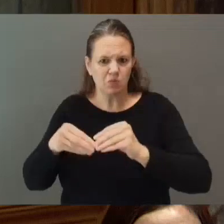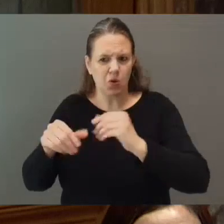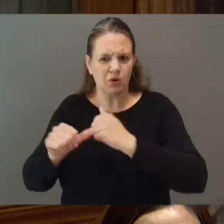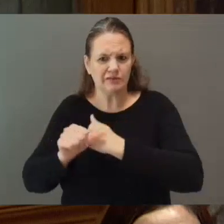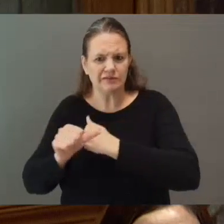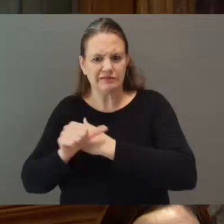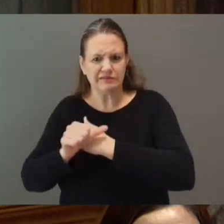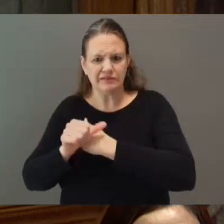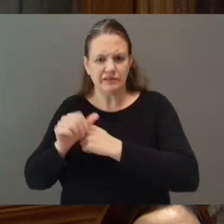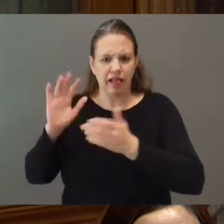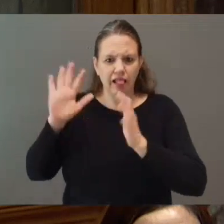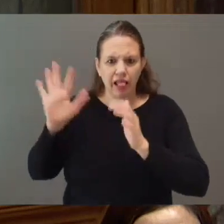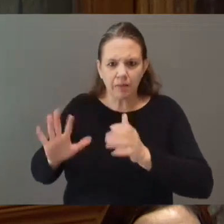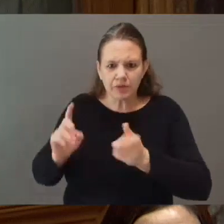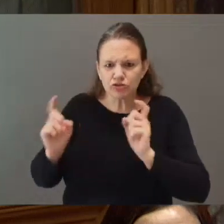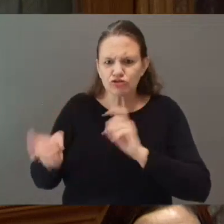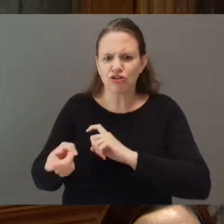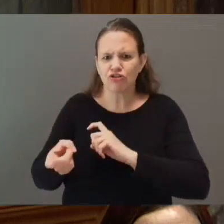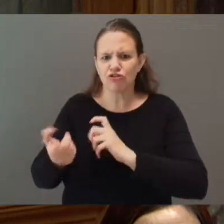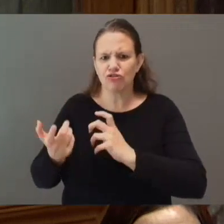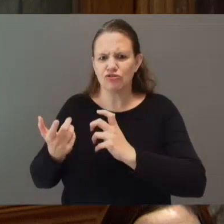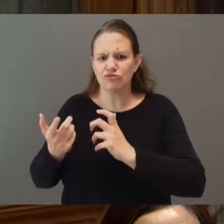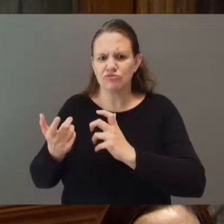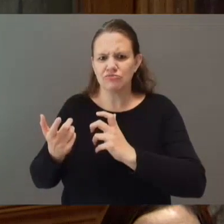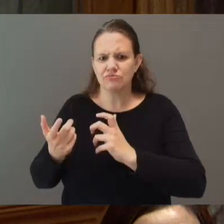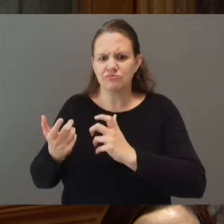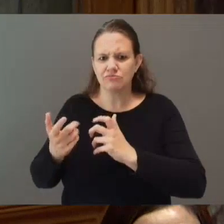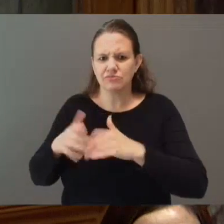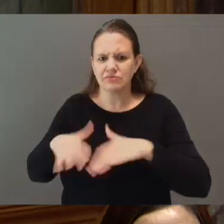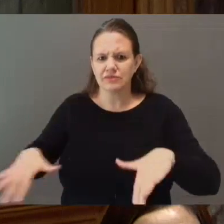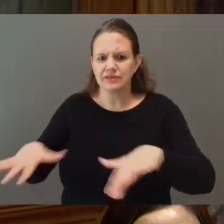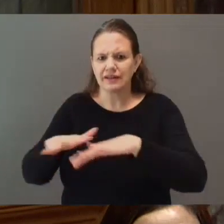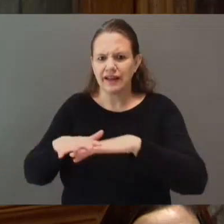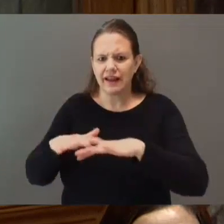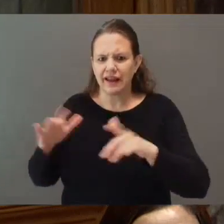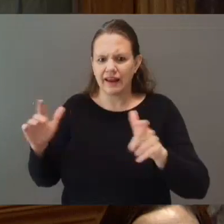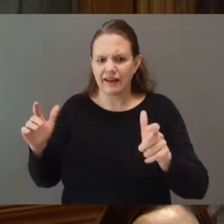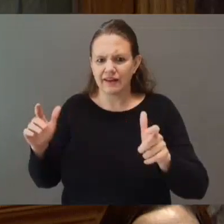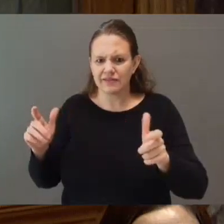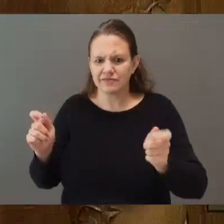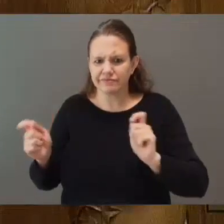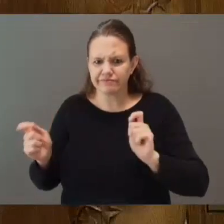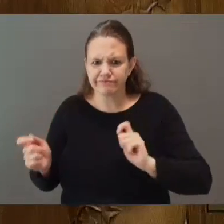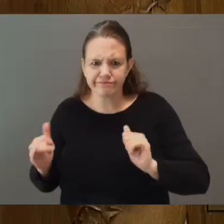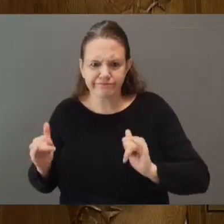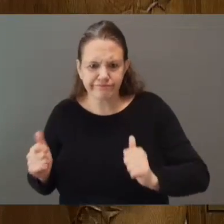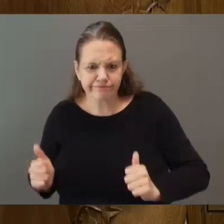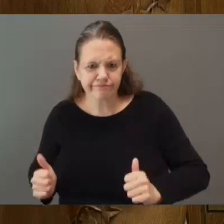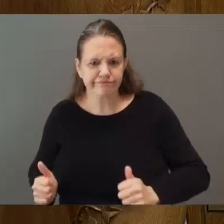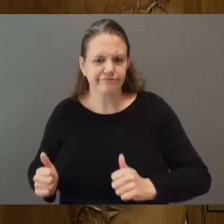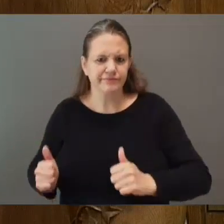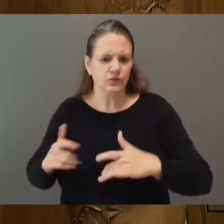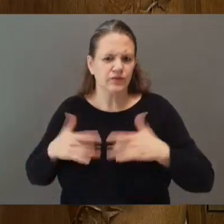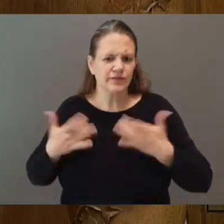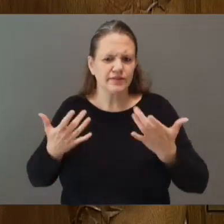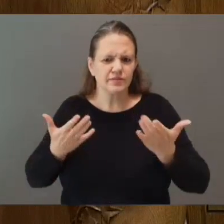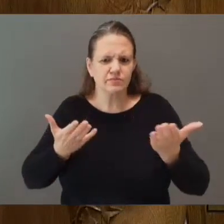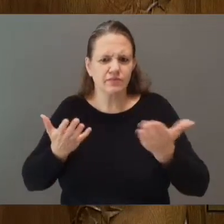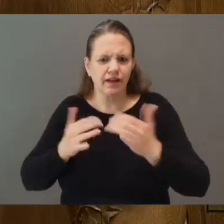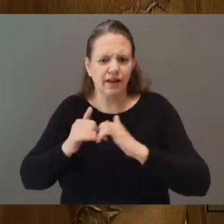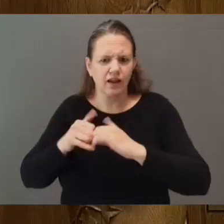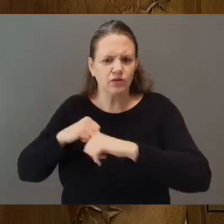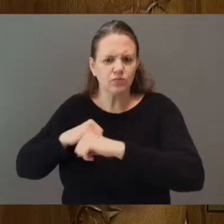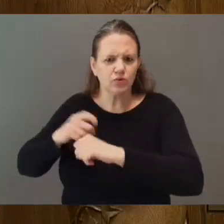4 years of promises and commitments to protecting old growth, where are we now? Minister of Environment and Climate Change